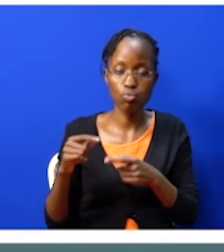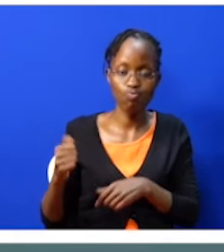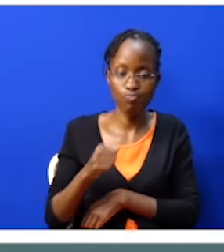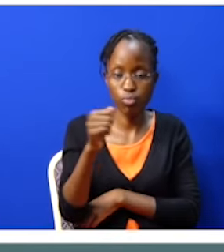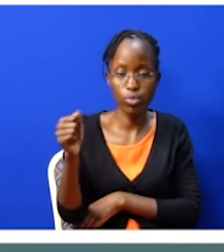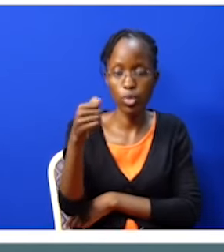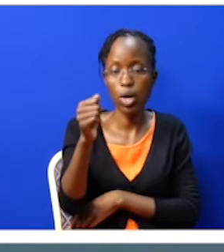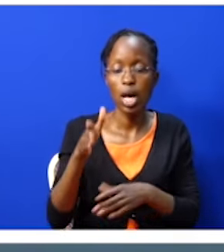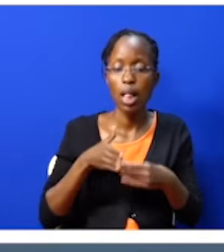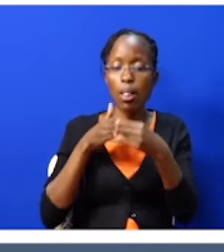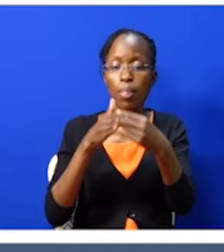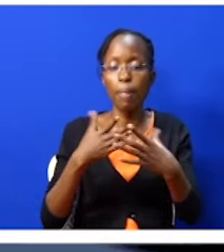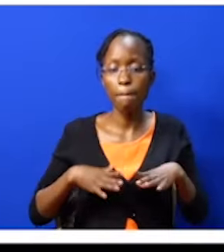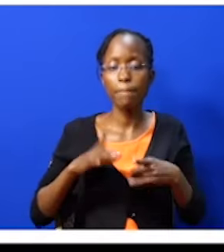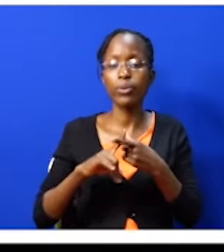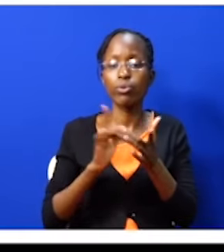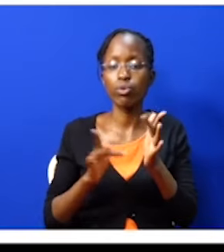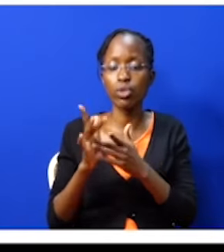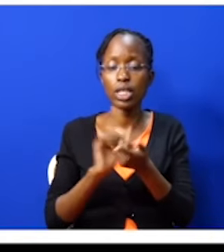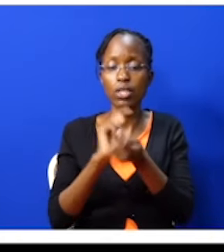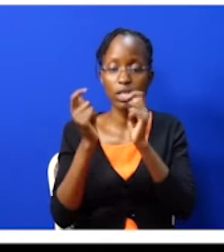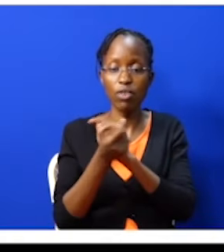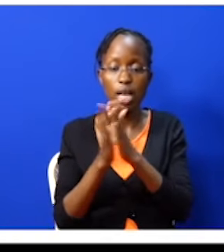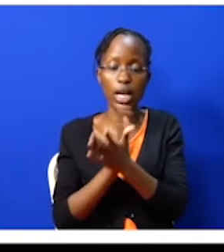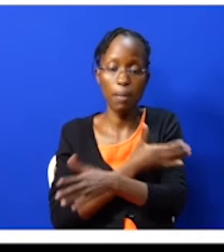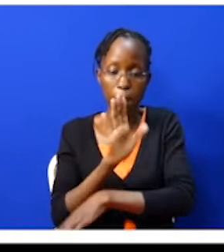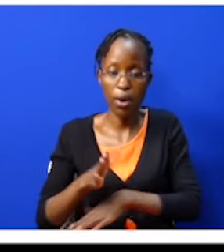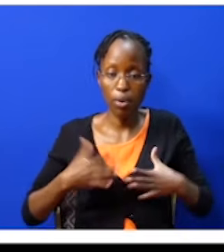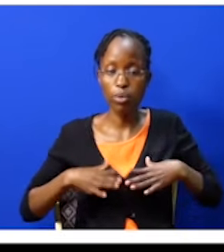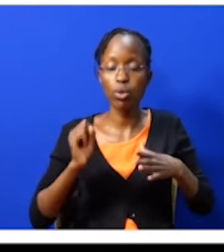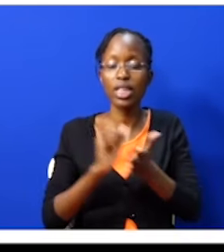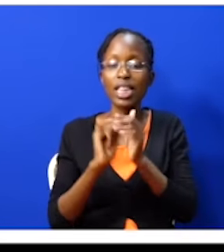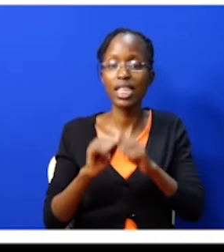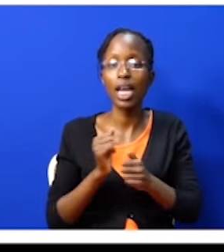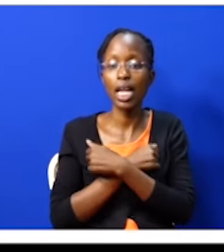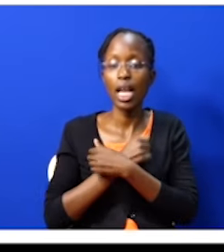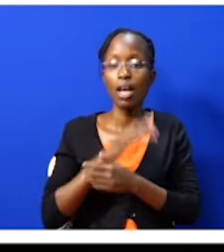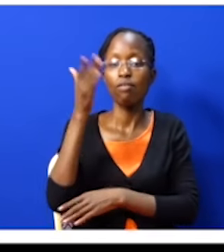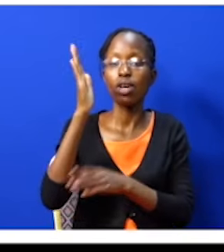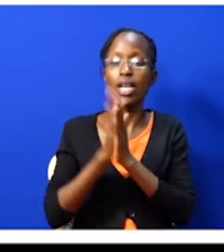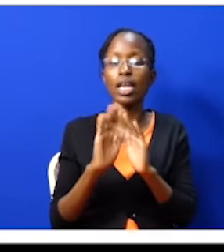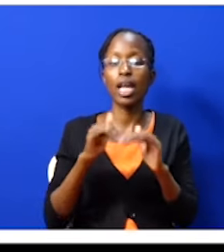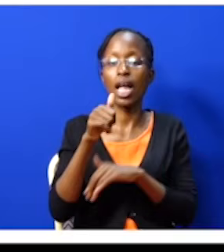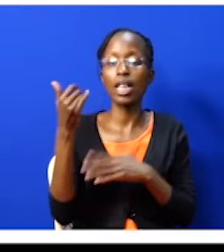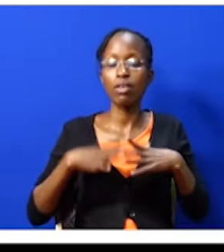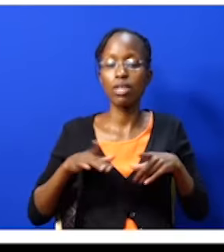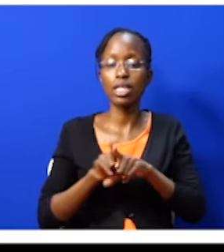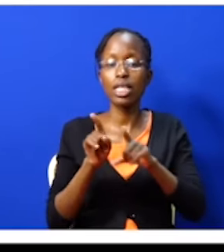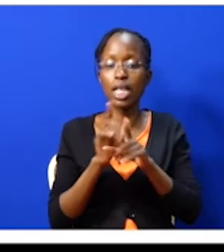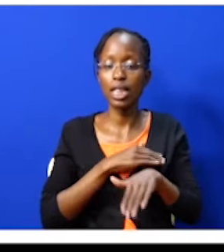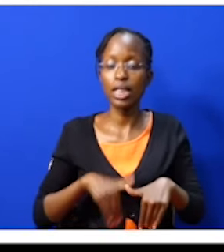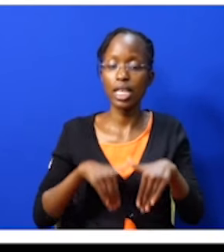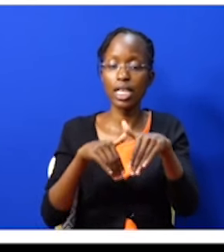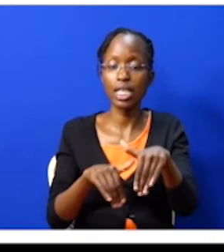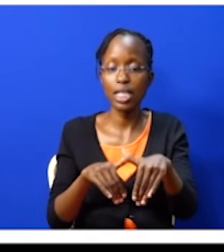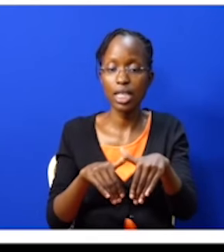Yes, pointing people to Jesus, transforming and empowering them so they can love God and others. And the Christian hope is that the spirit